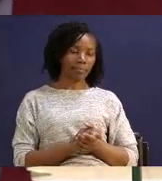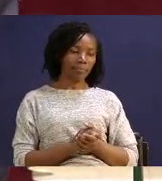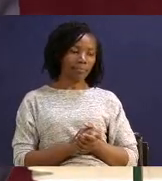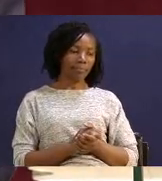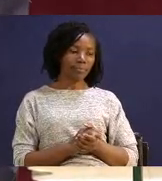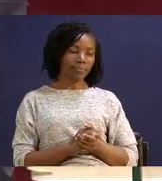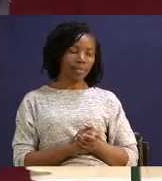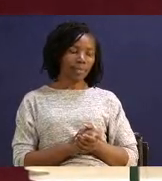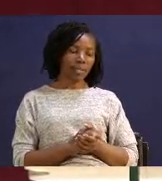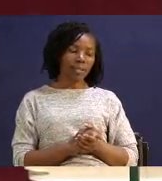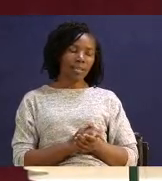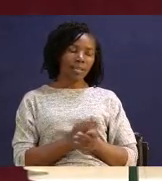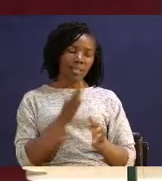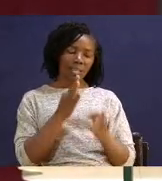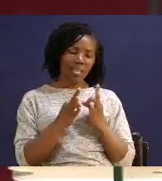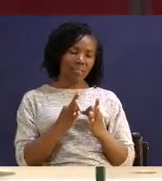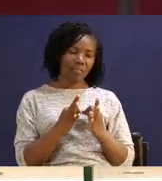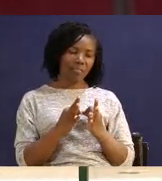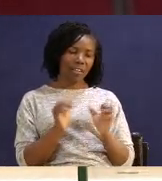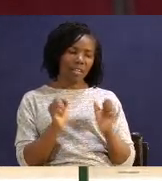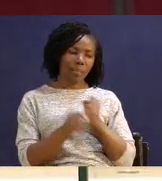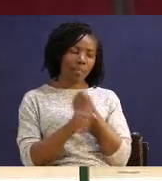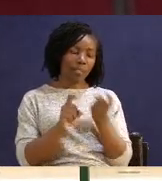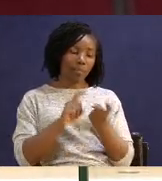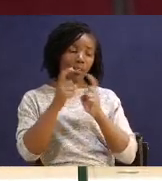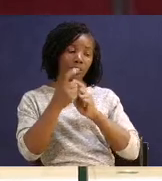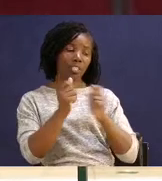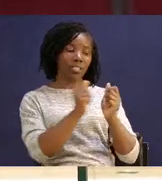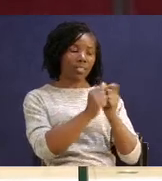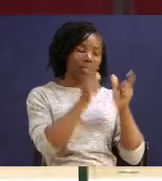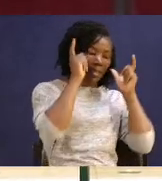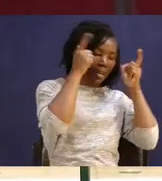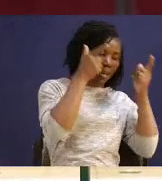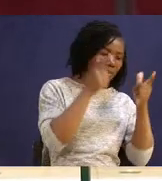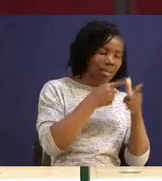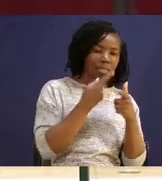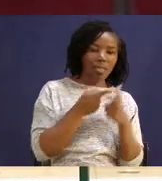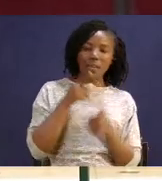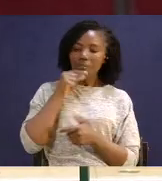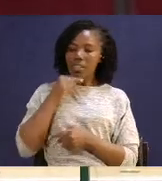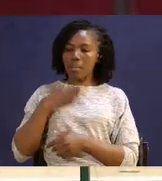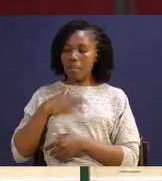since it is non-negotiable, my dad said, Ambrose, can you afford?